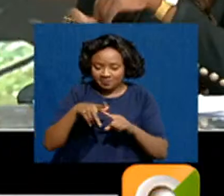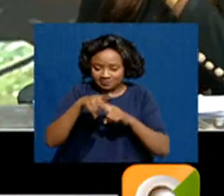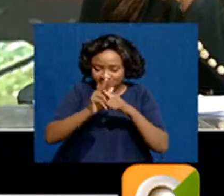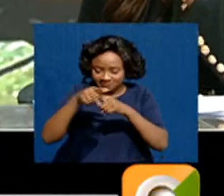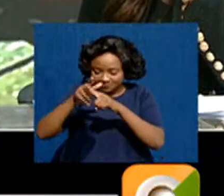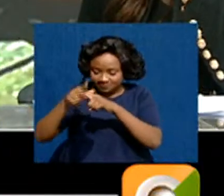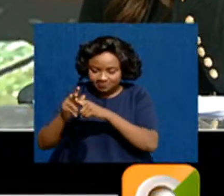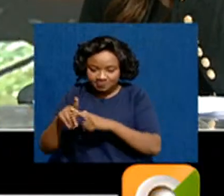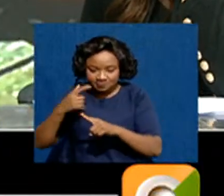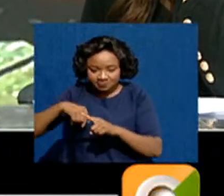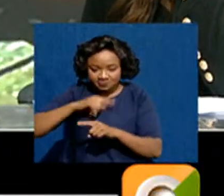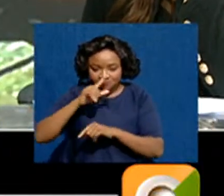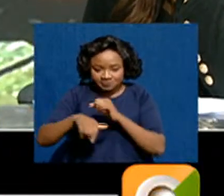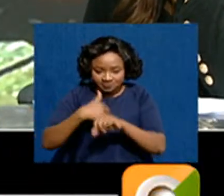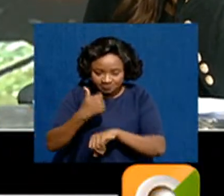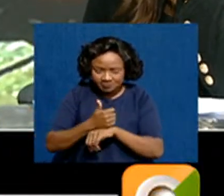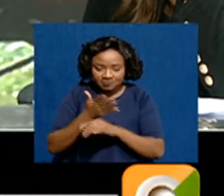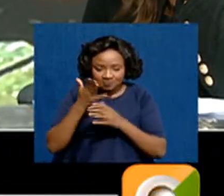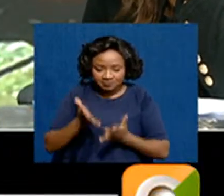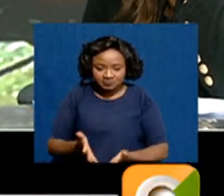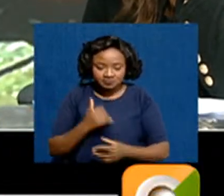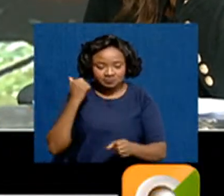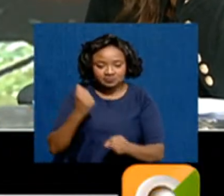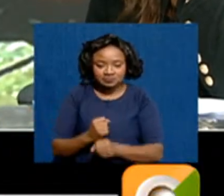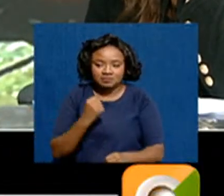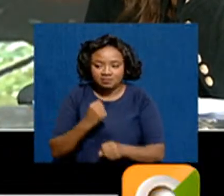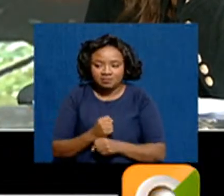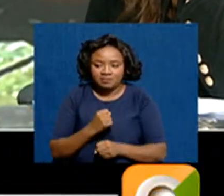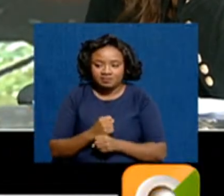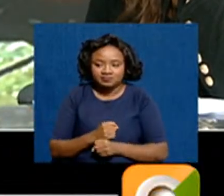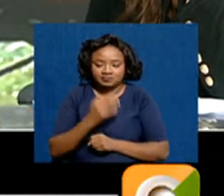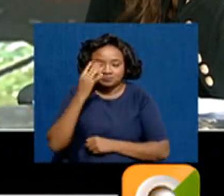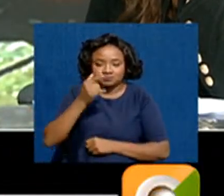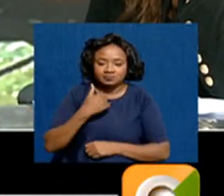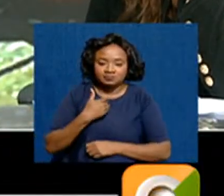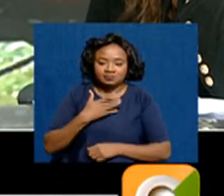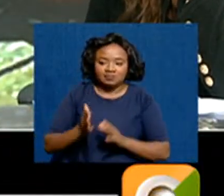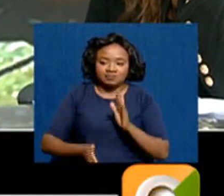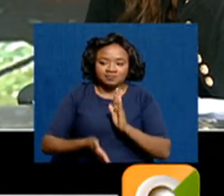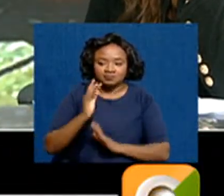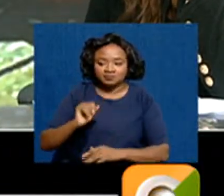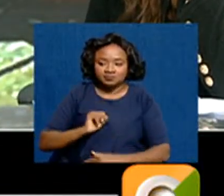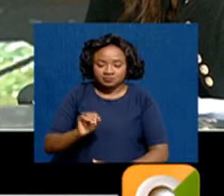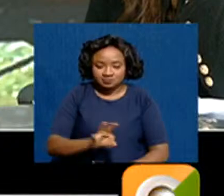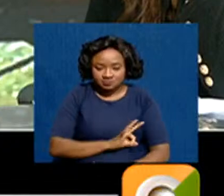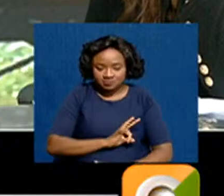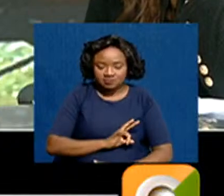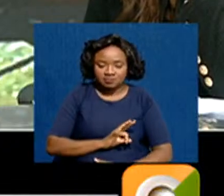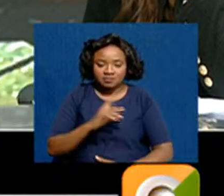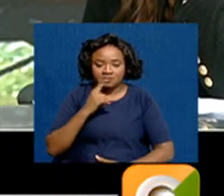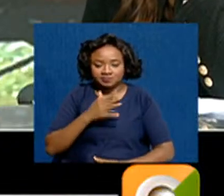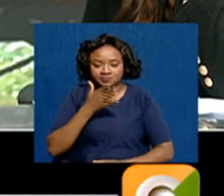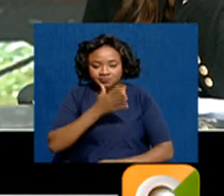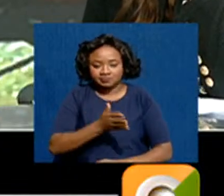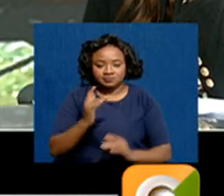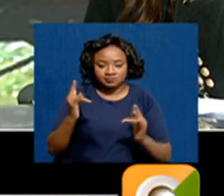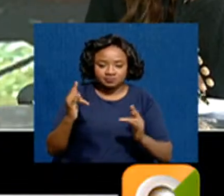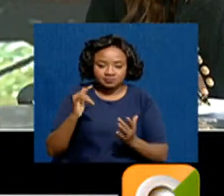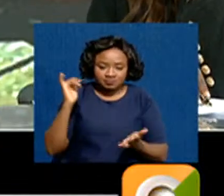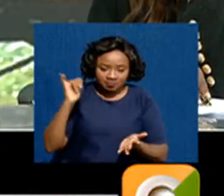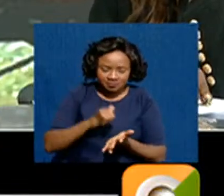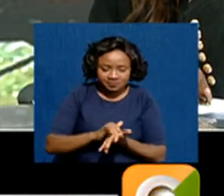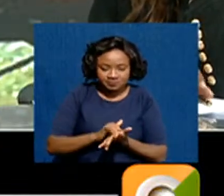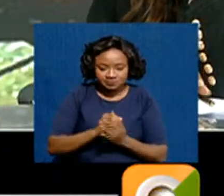we put in place, is now working with emergency staff stationed within the airport being able to clear